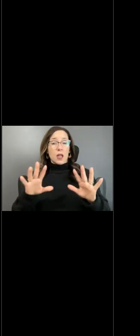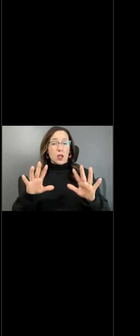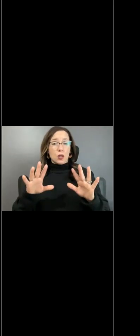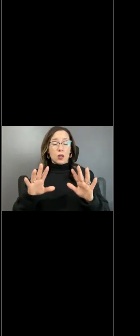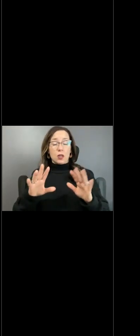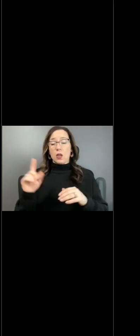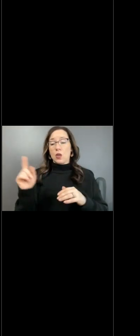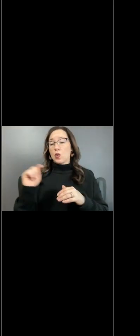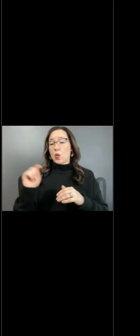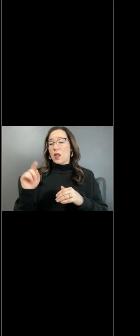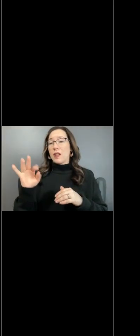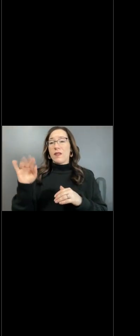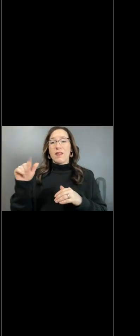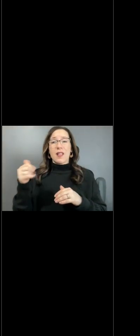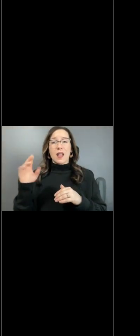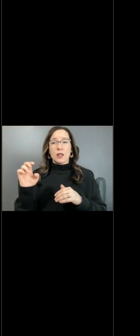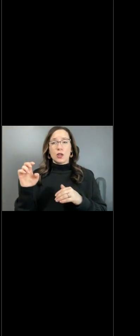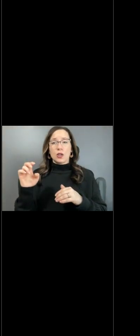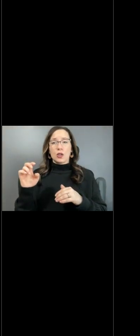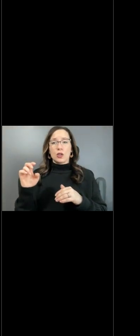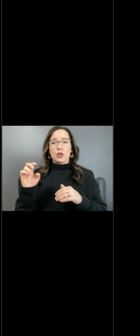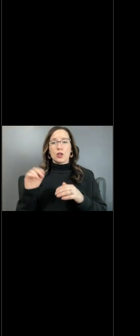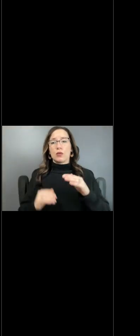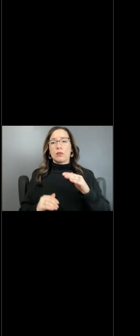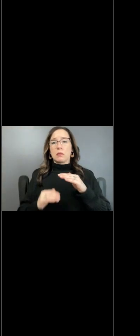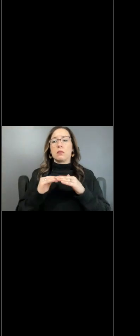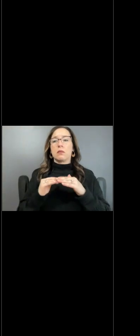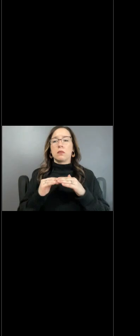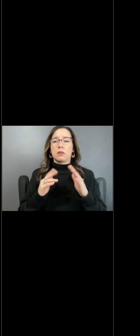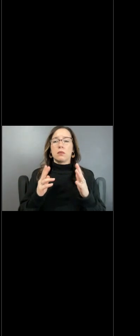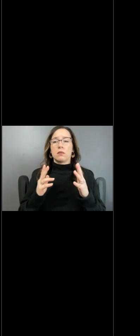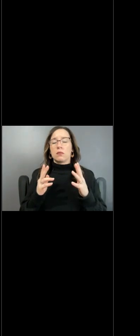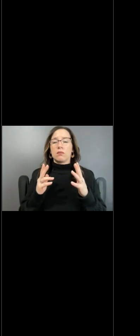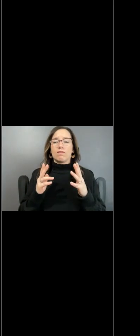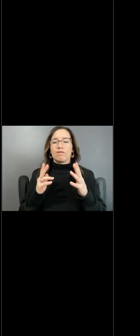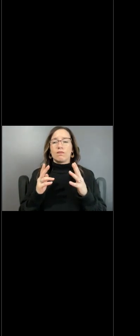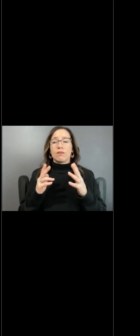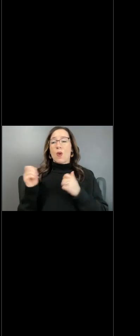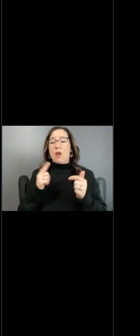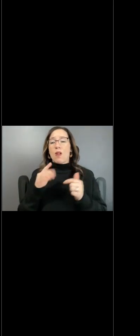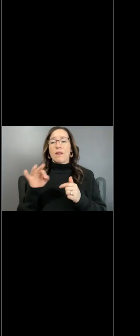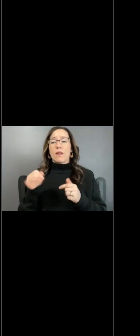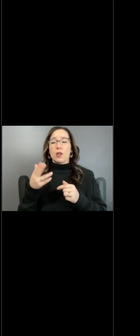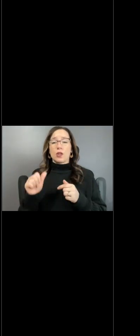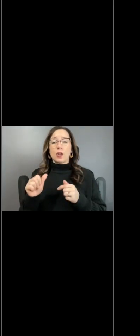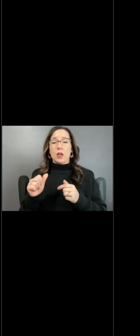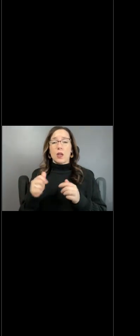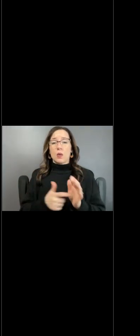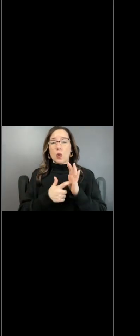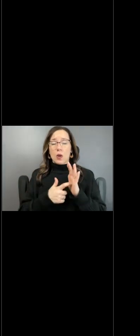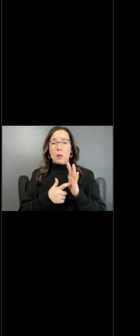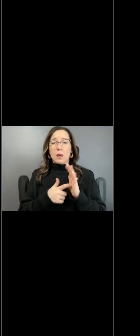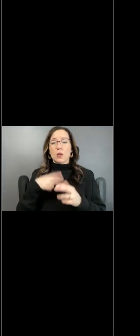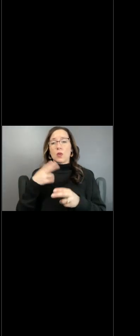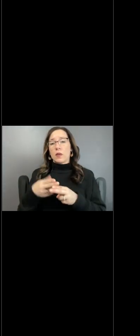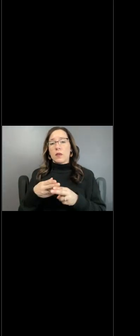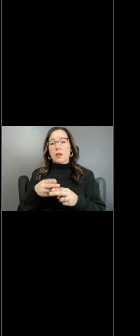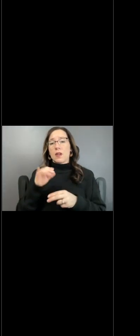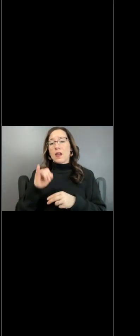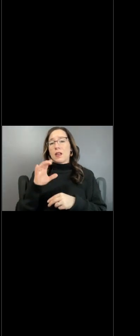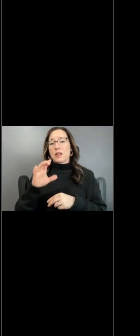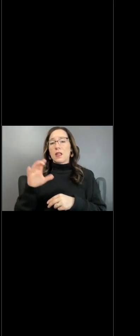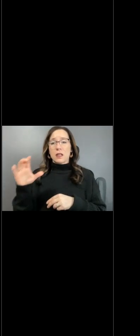toilet flange tolerances. All FHA requirements refer to